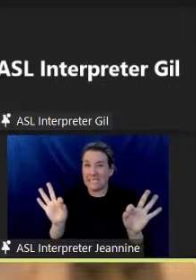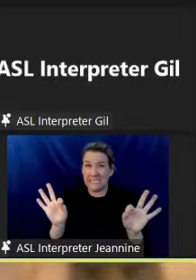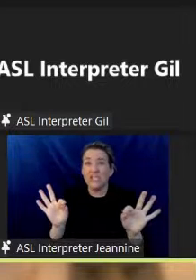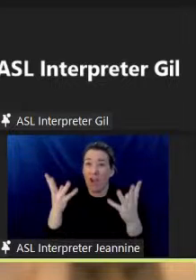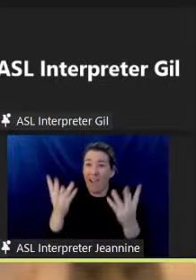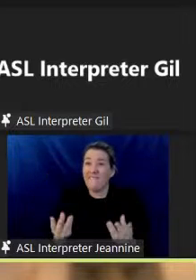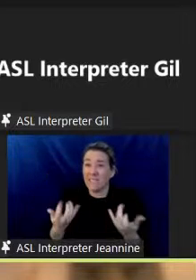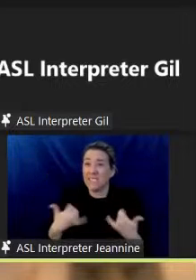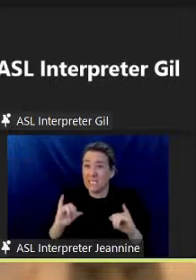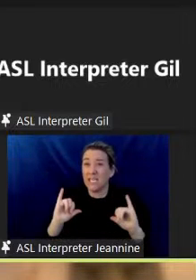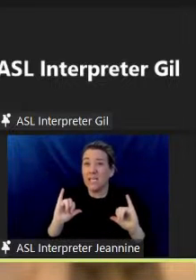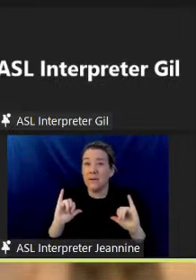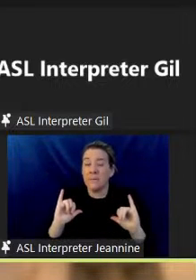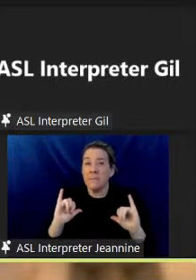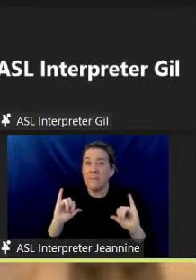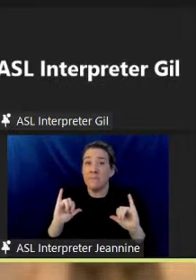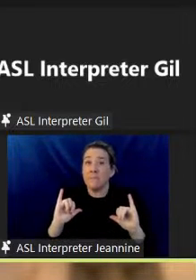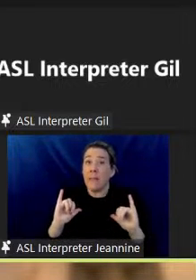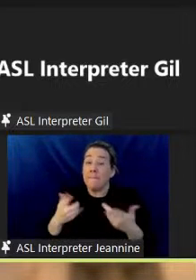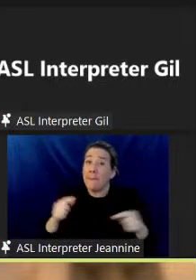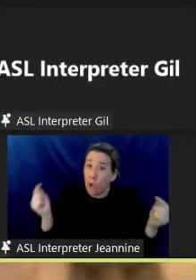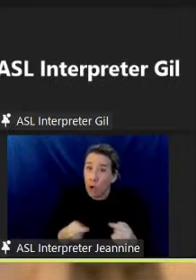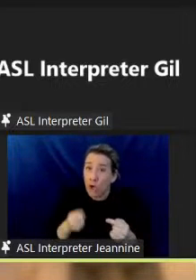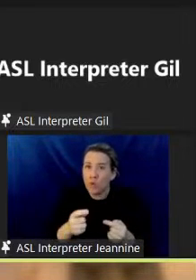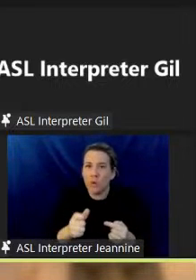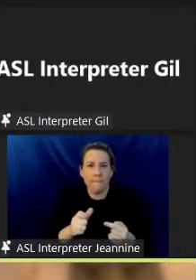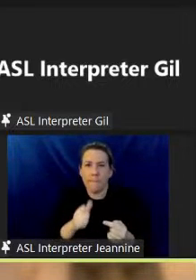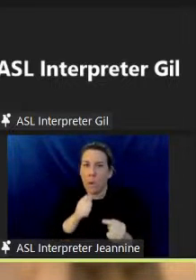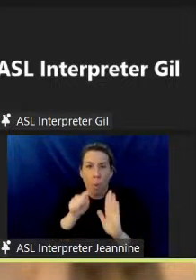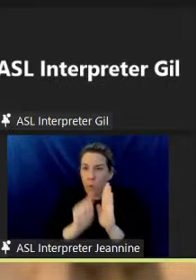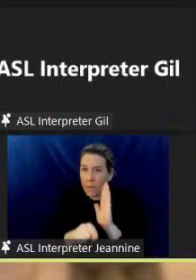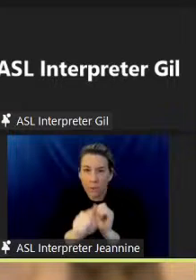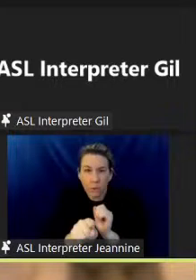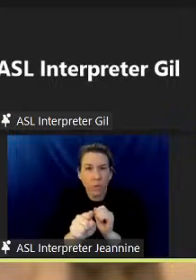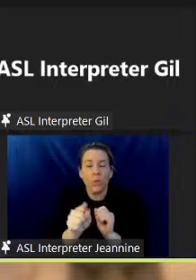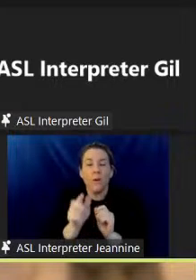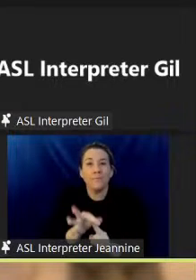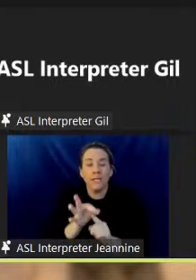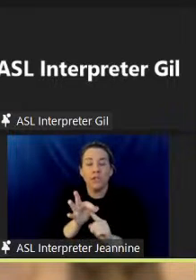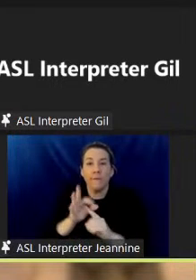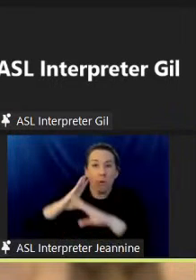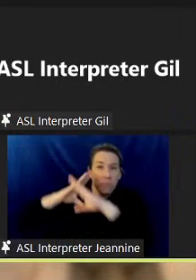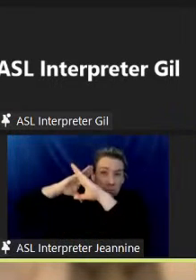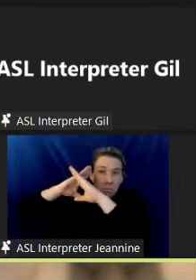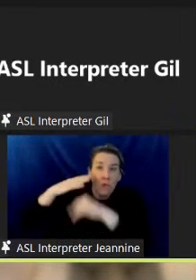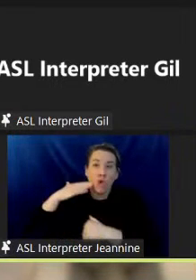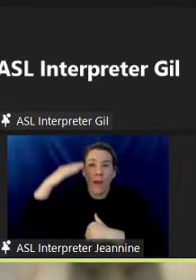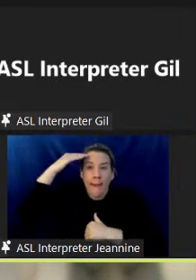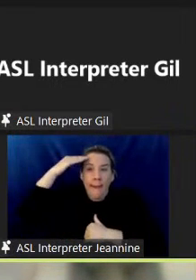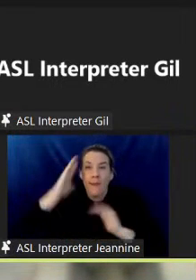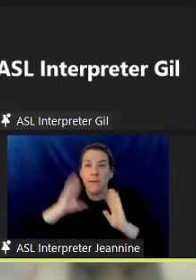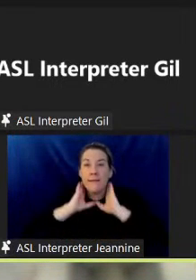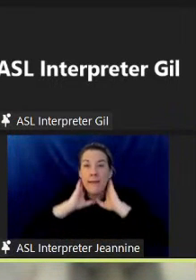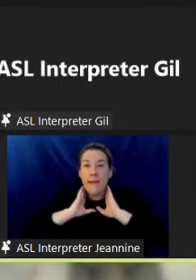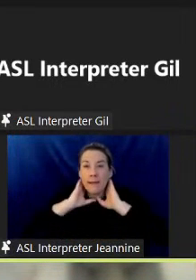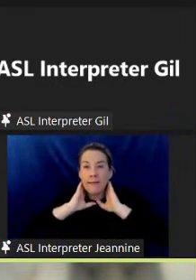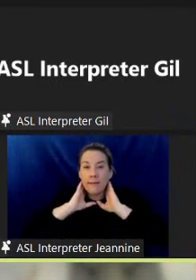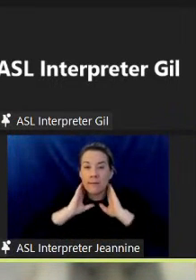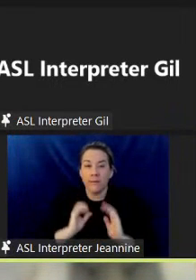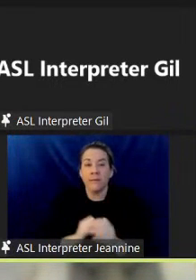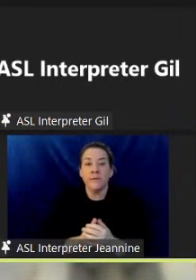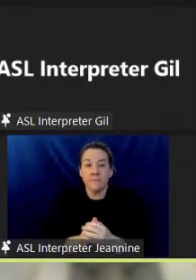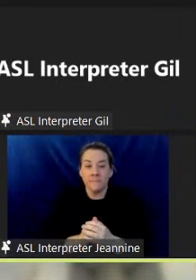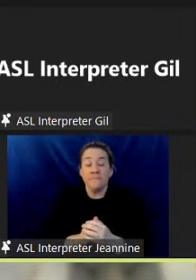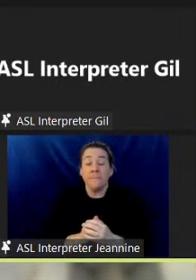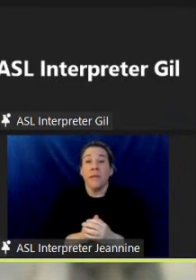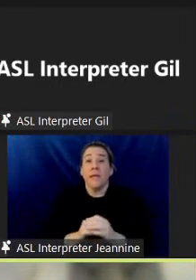heavy. They may hurt you, but they won't kill you, especially if you're protecting your neck and your head when those things fall. And that can happen